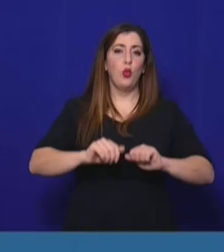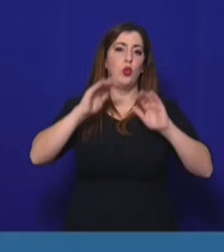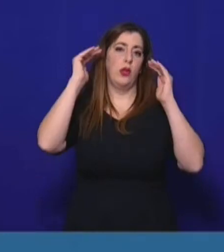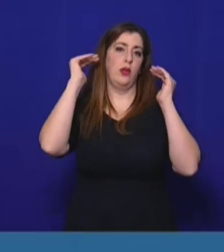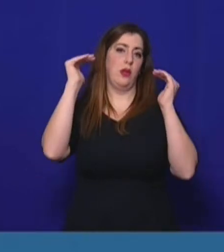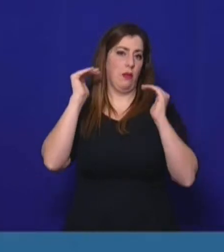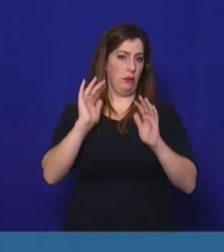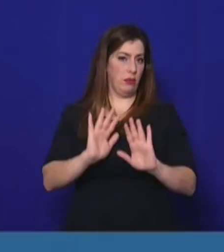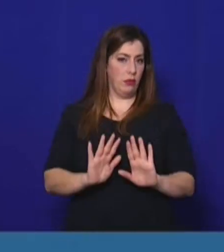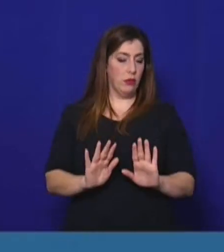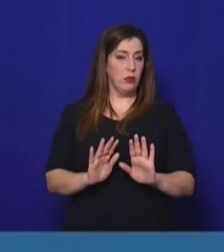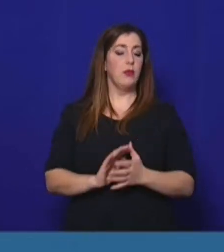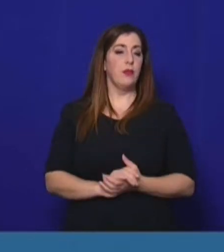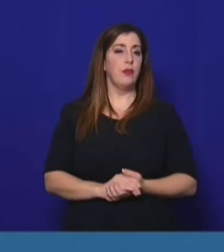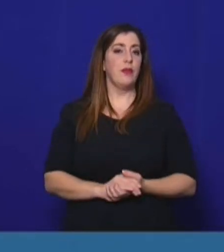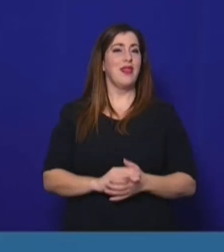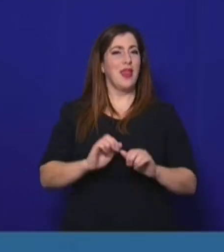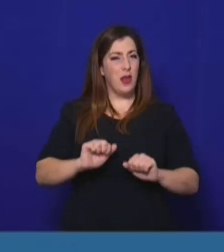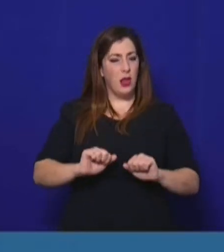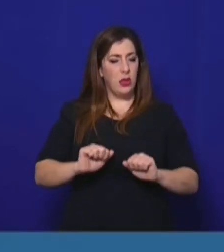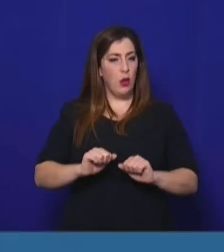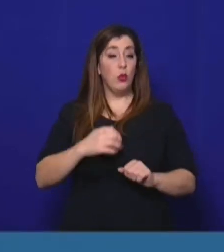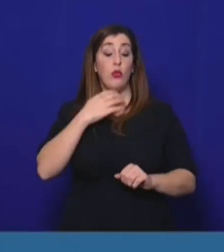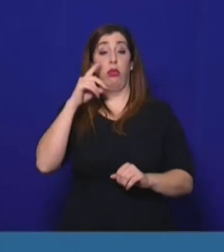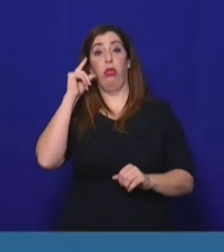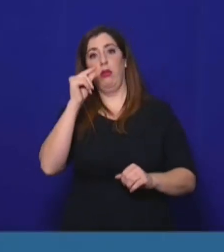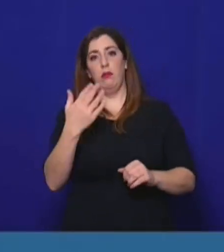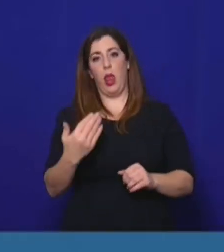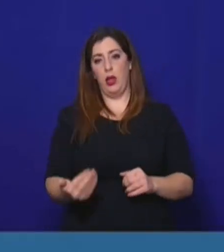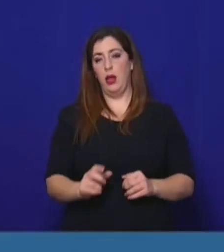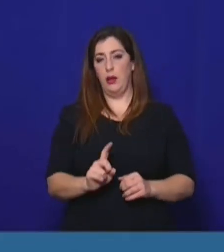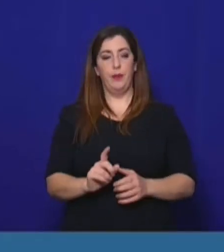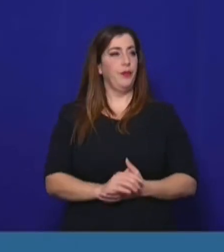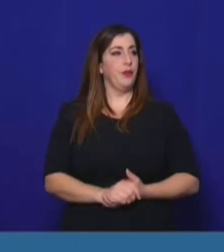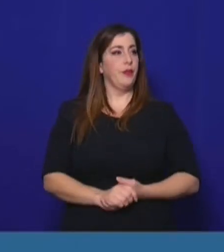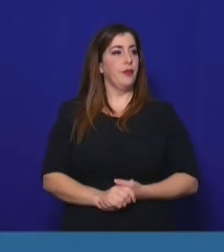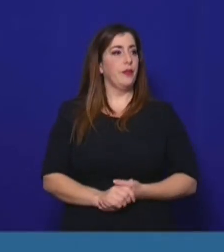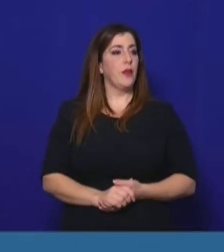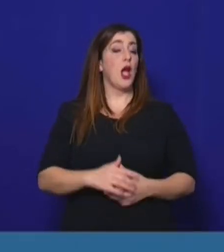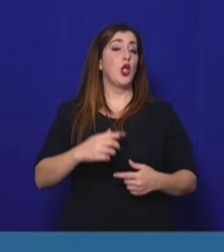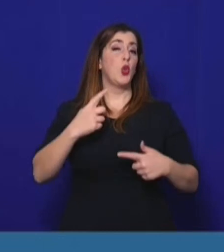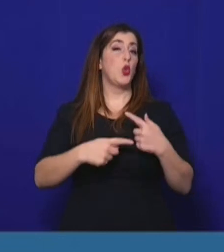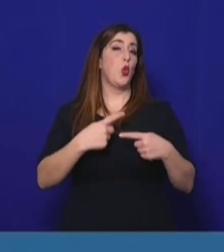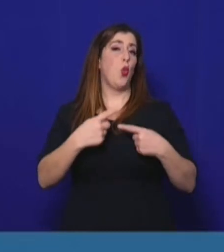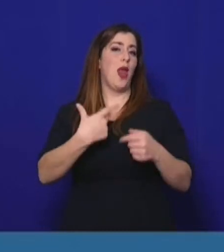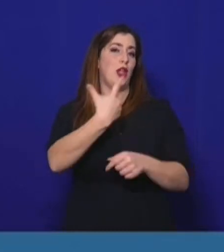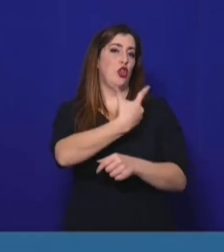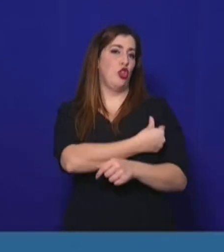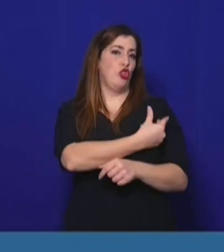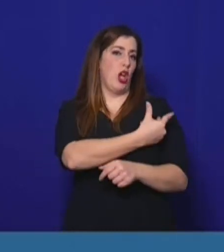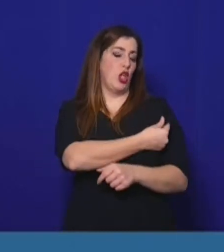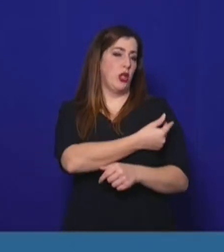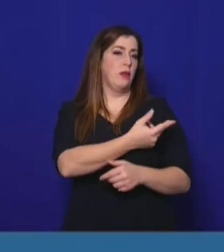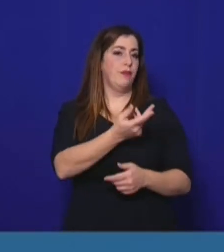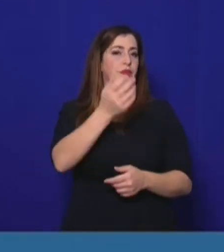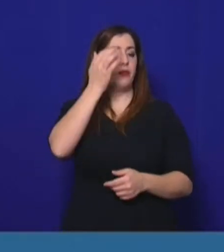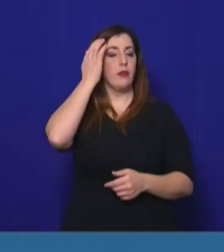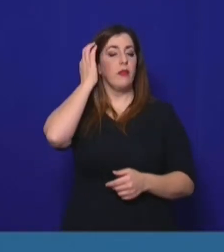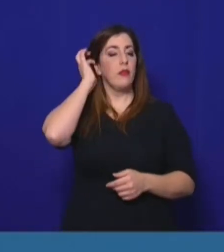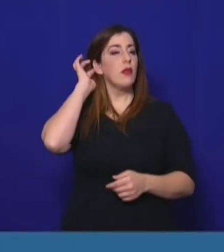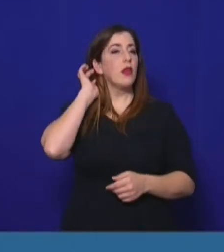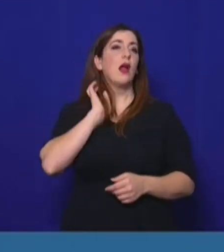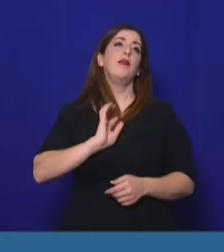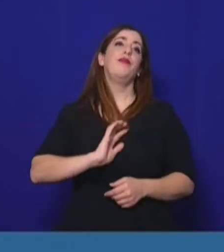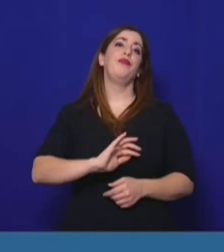riżultati u jkun qed jingħata gwida min-naħa tagħna wkoll. Fuq tilqima li nafu huwa li dinja